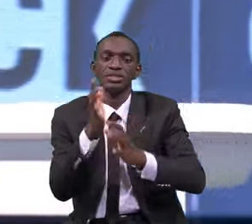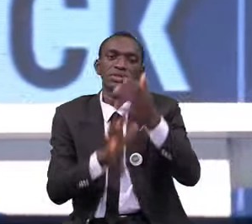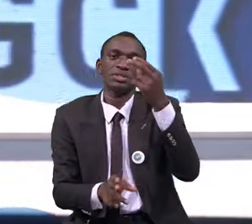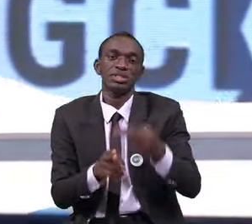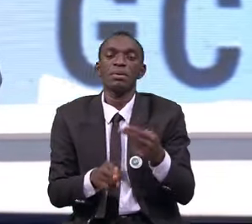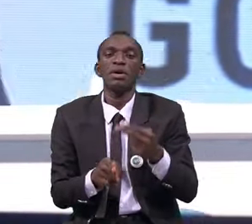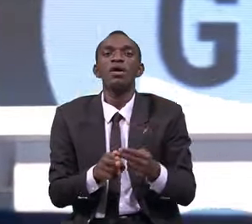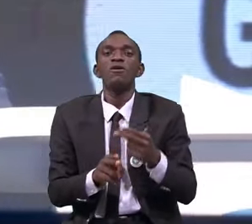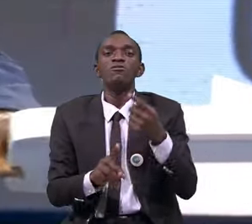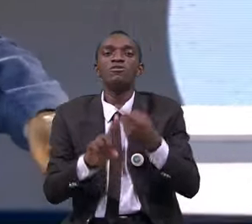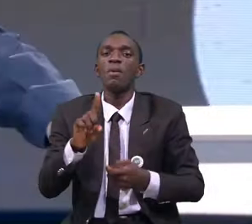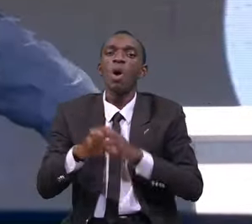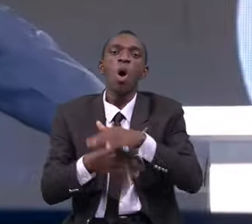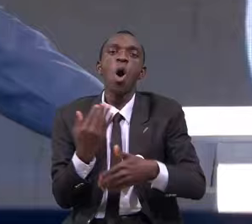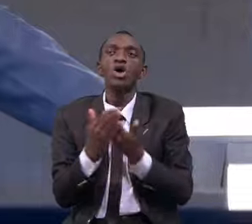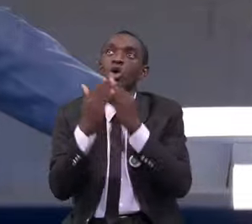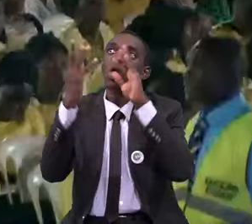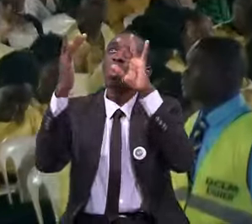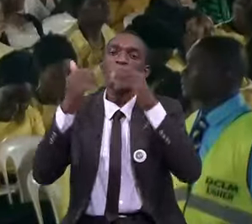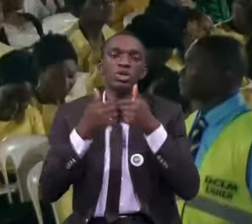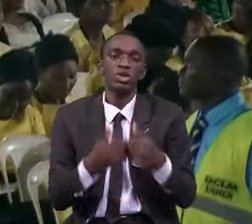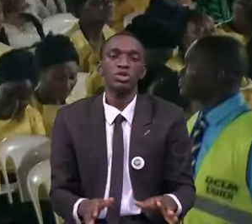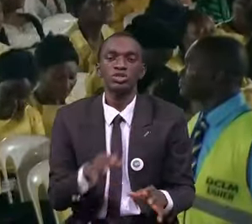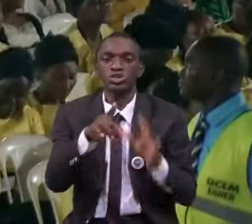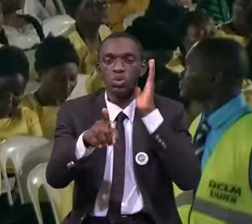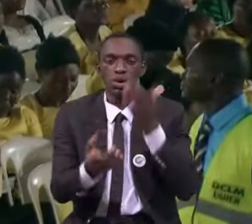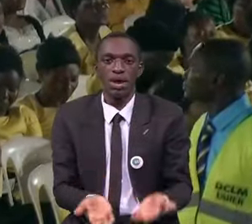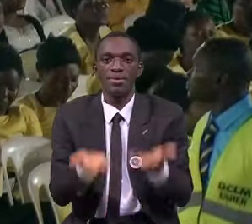that is lost, you will arise.